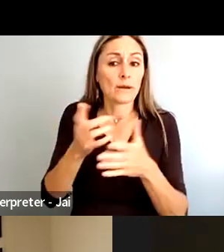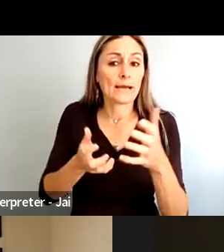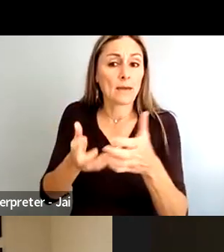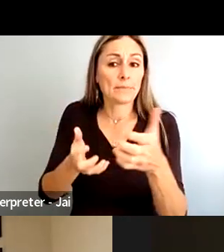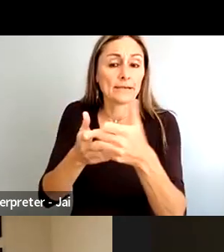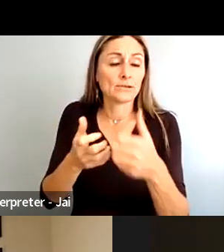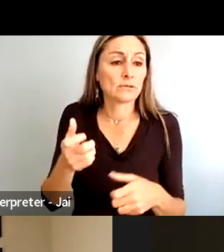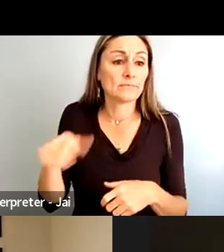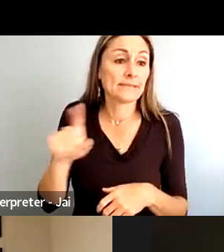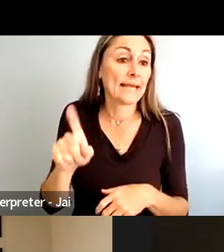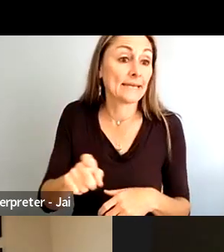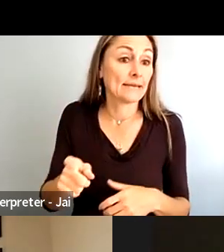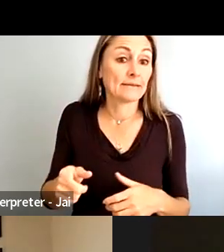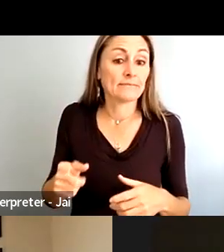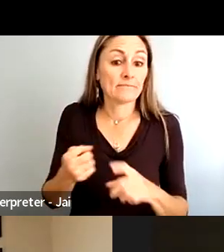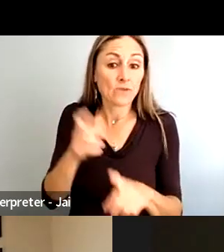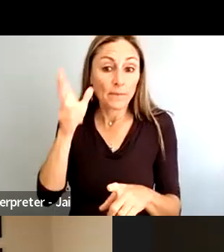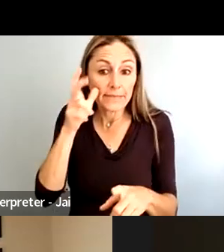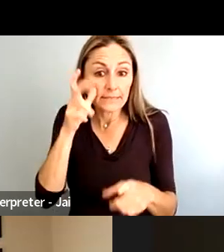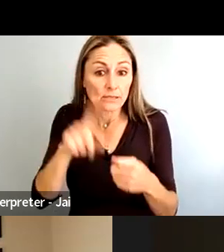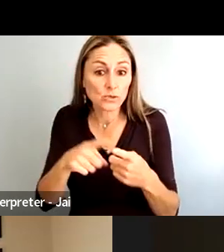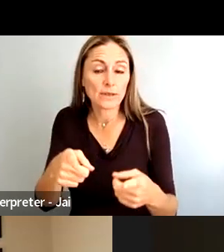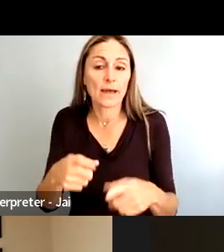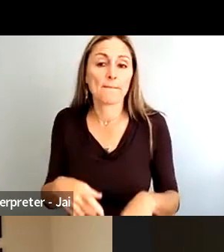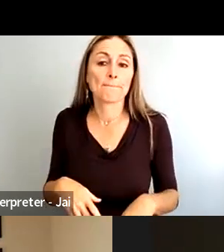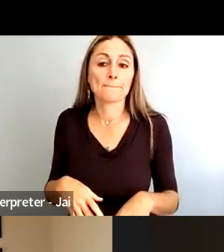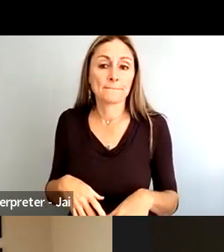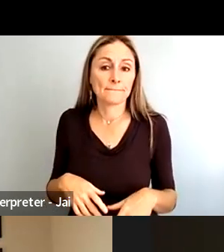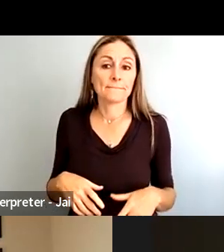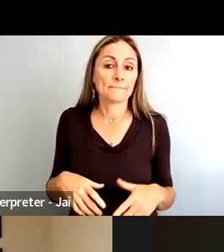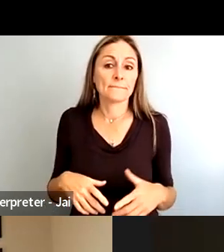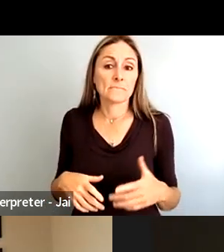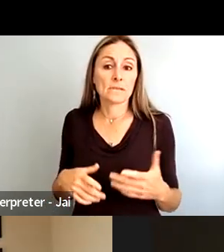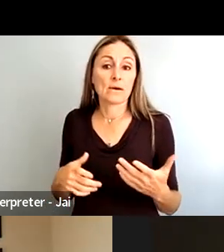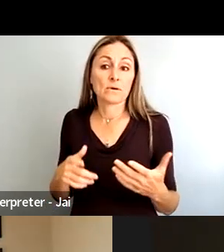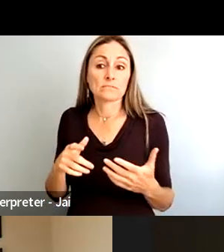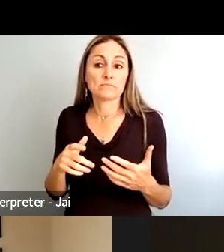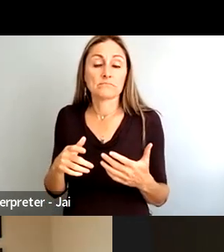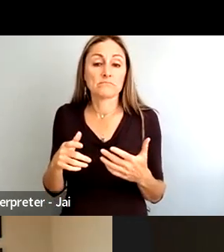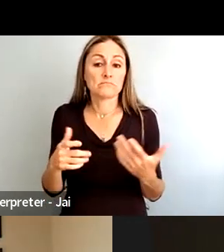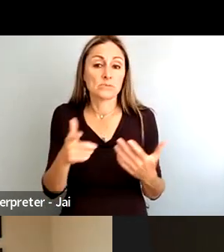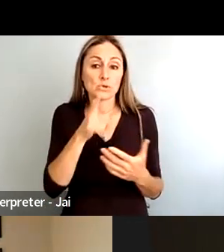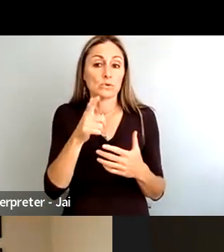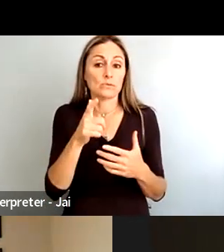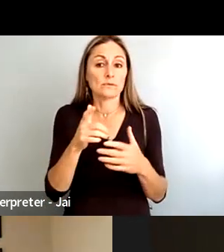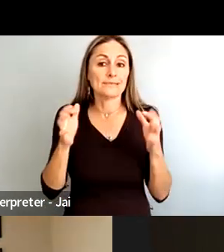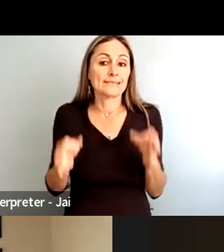need from listening to them or people who they choose to advocate for them. But